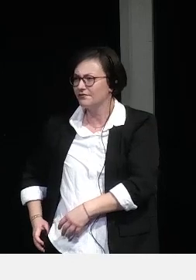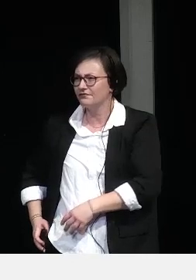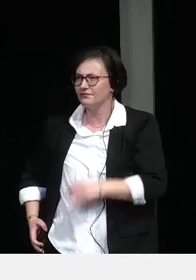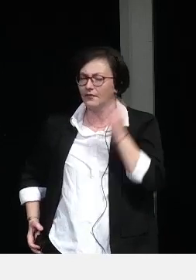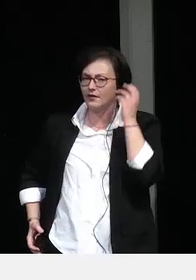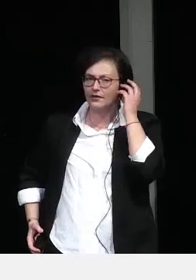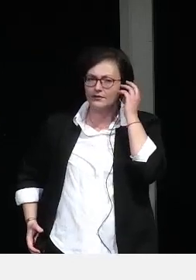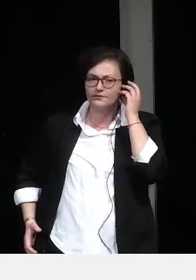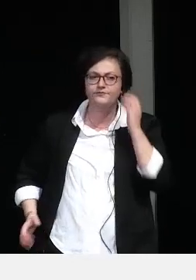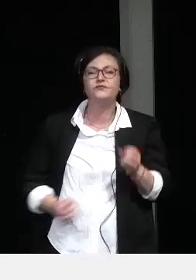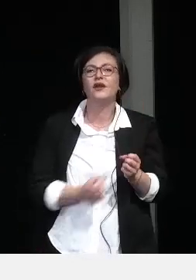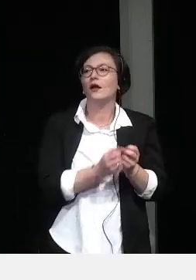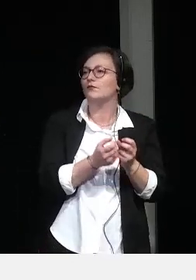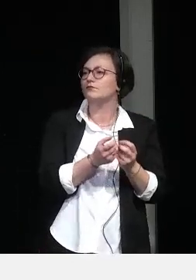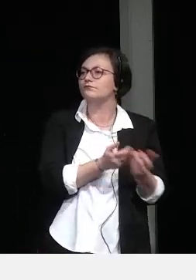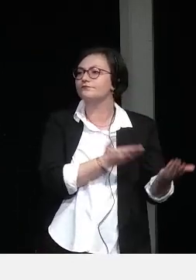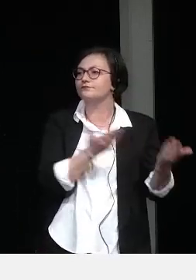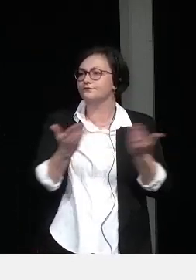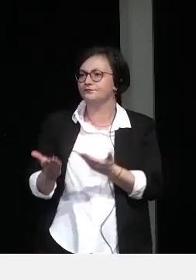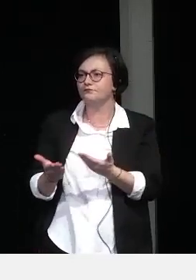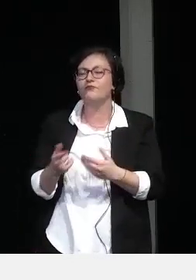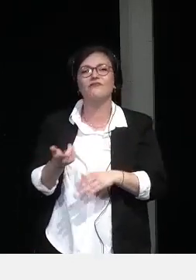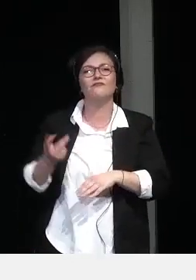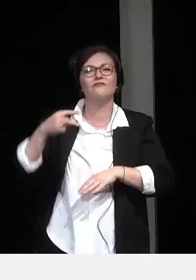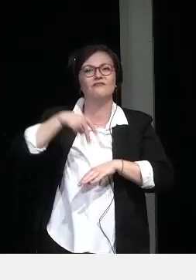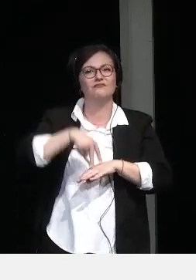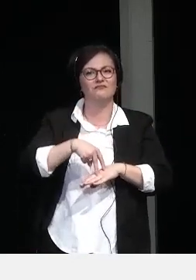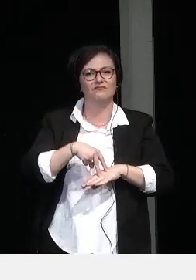of Restorative Justice.